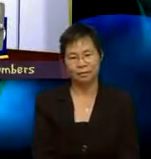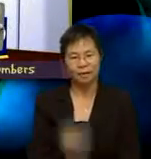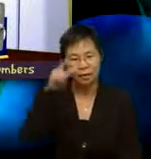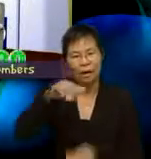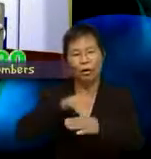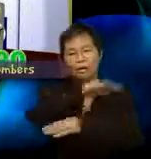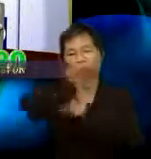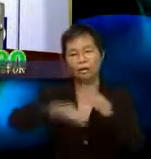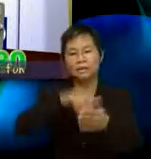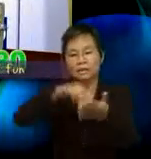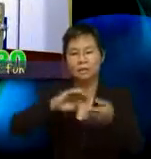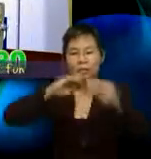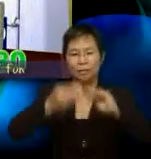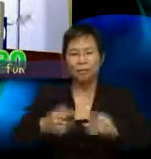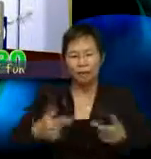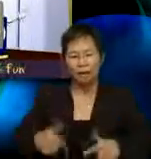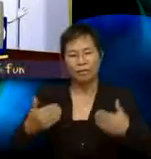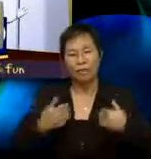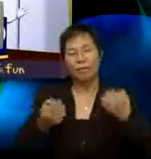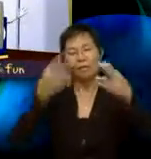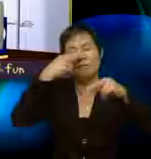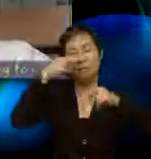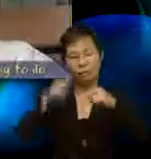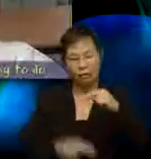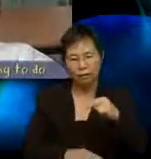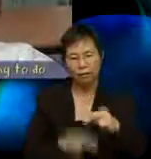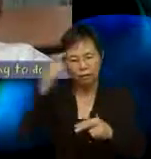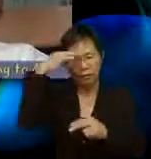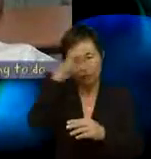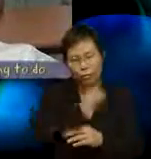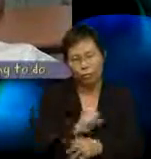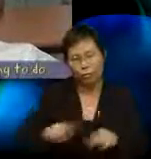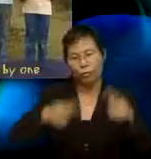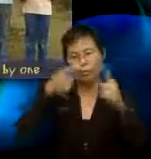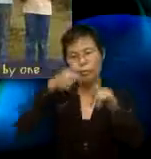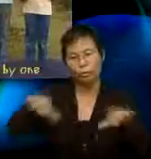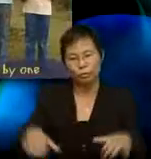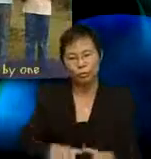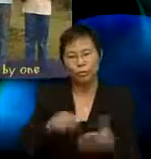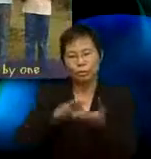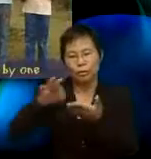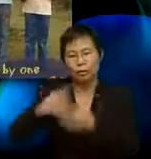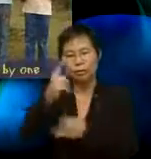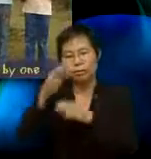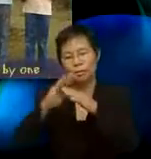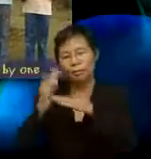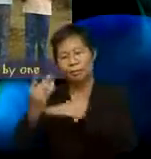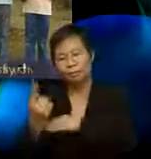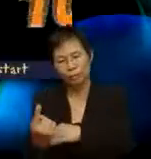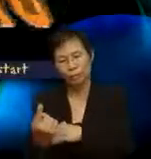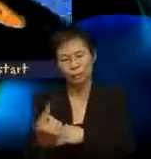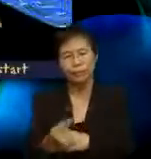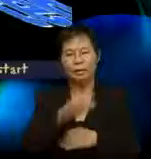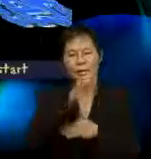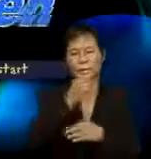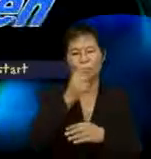Look at all these numbers, let's have lots of fun. Guess what we're going to do? Just count them one by one.